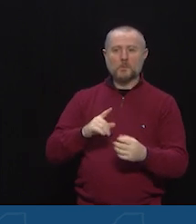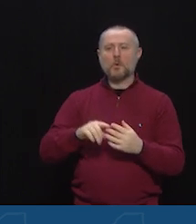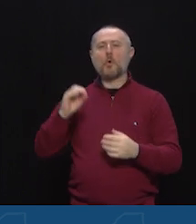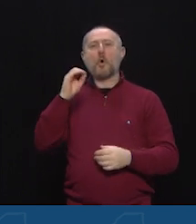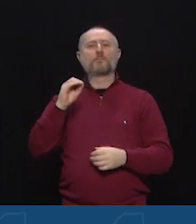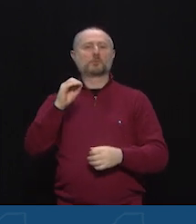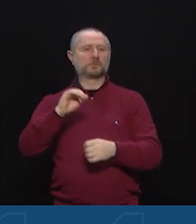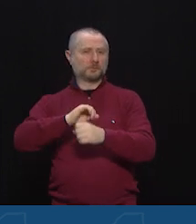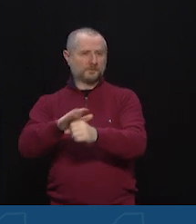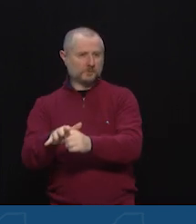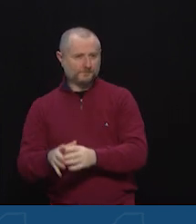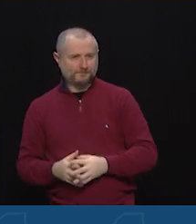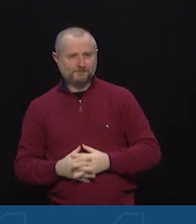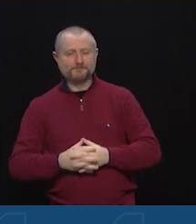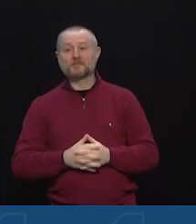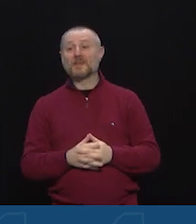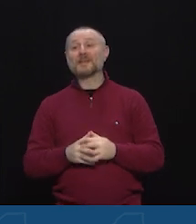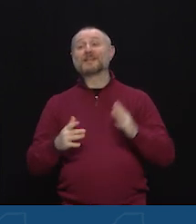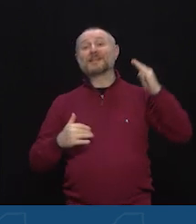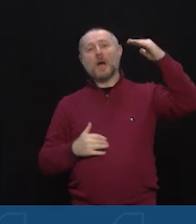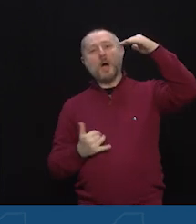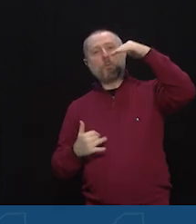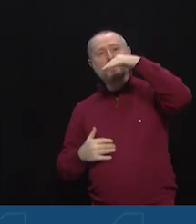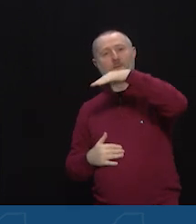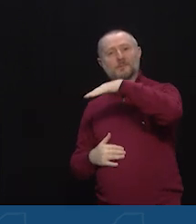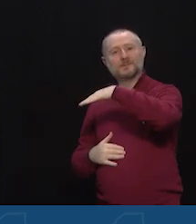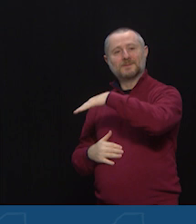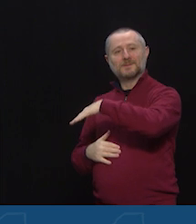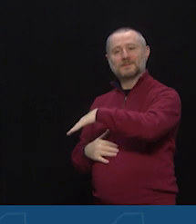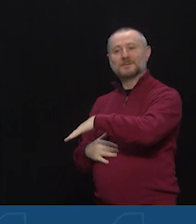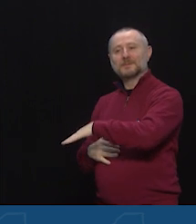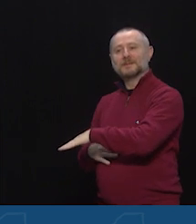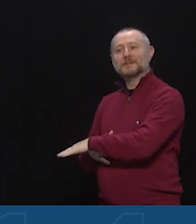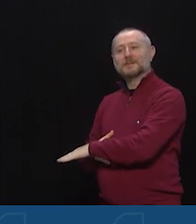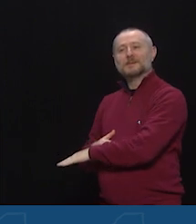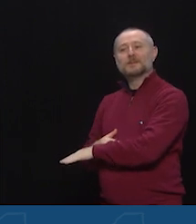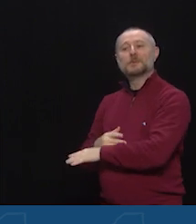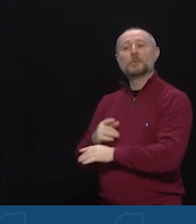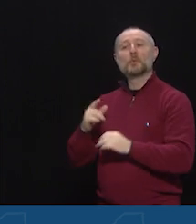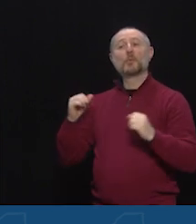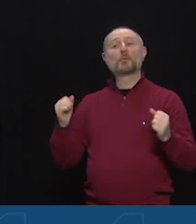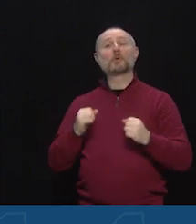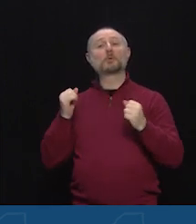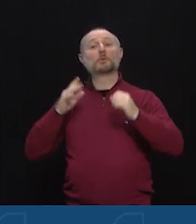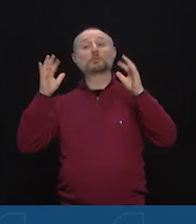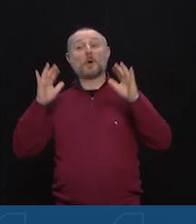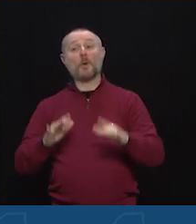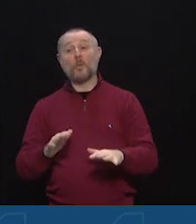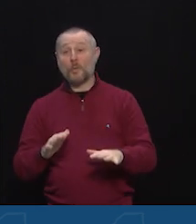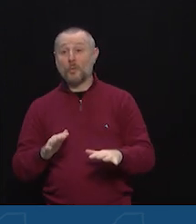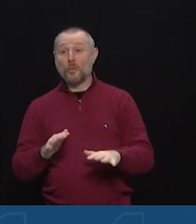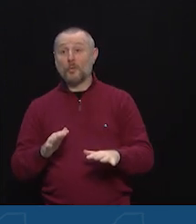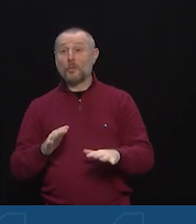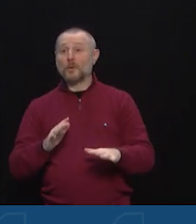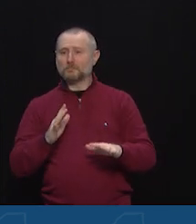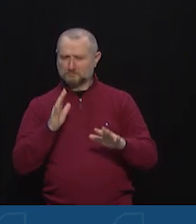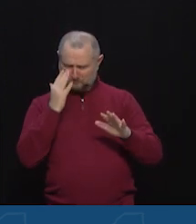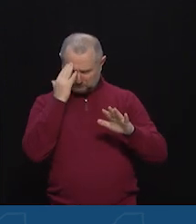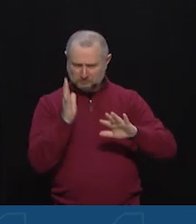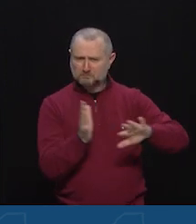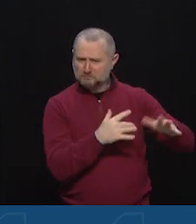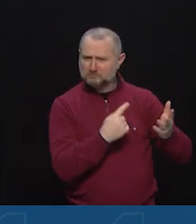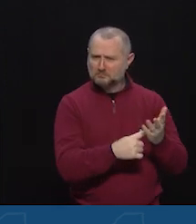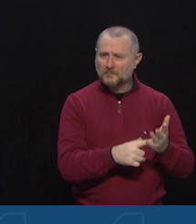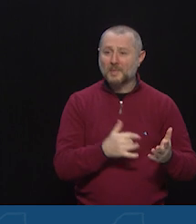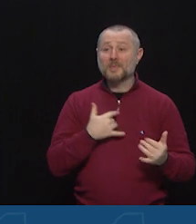kept talking about it. And I think the winter snow clouds of Omicron are starting to part. That is a very good sign.